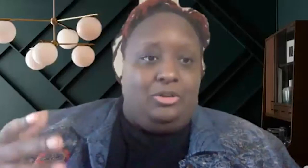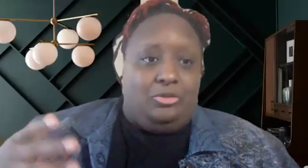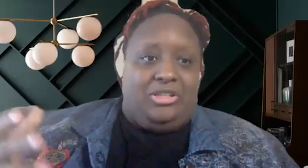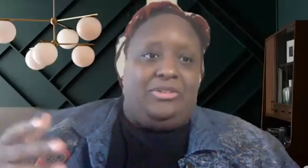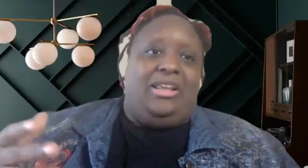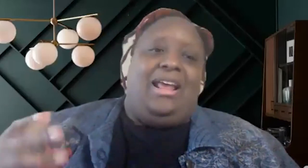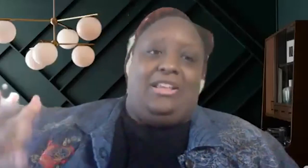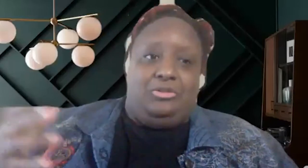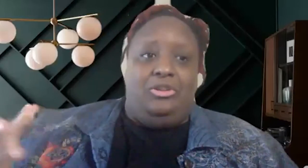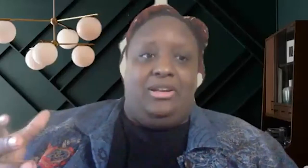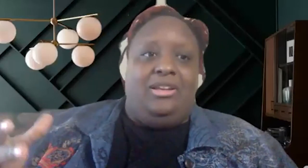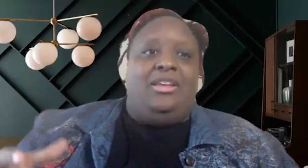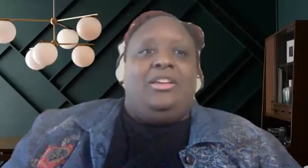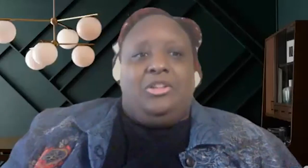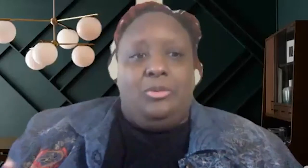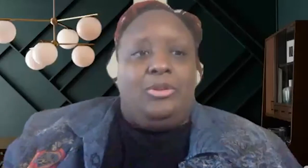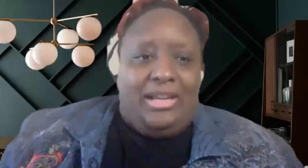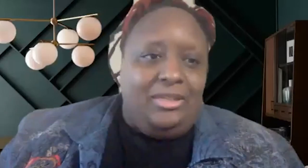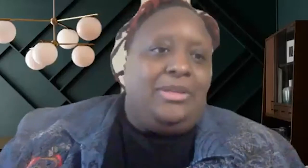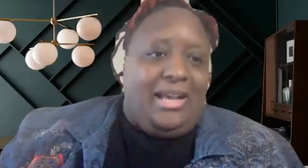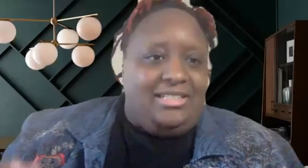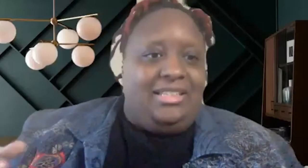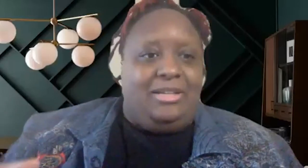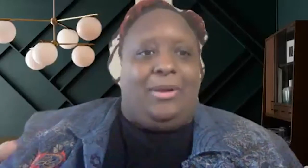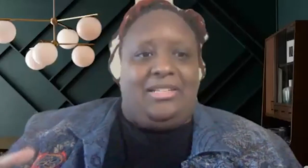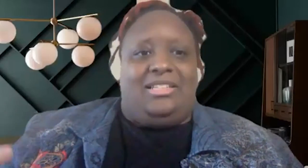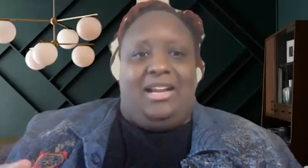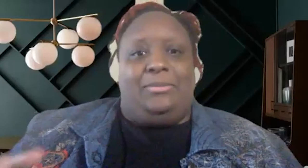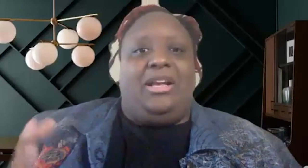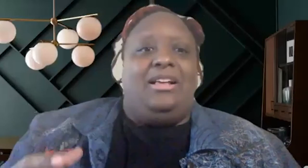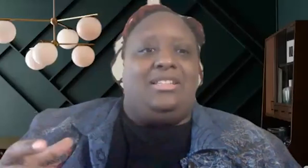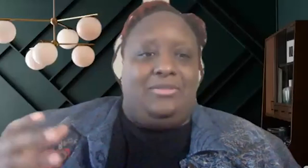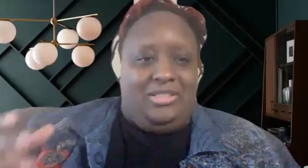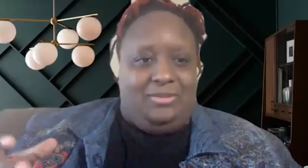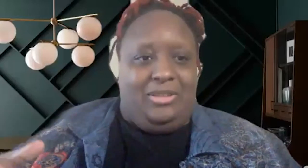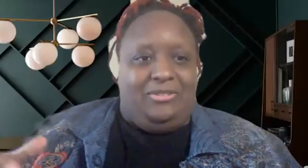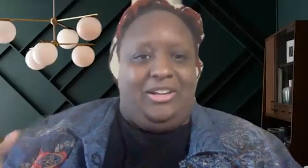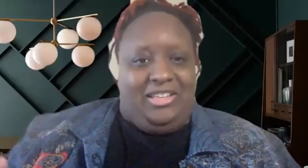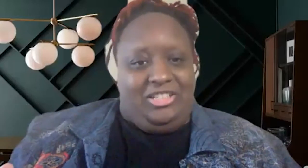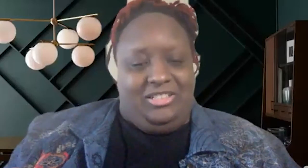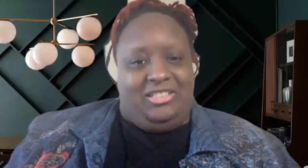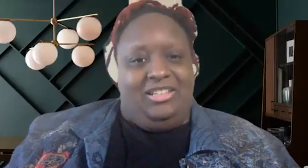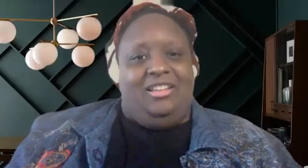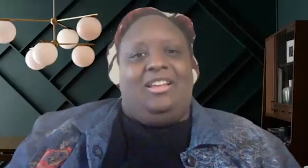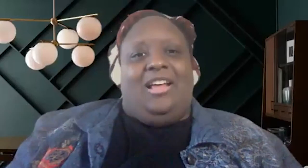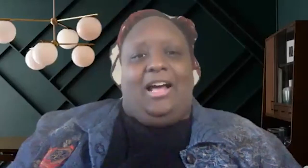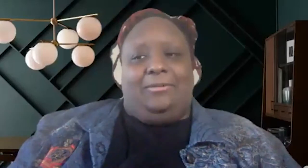utilizing the social safety net as you should, you will likely be isolated by society because of disability